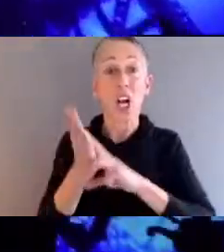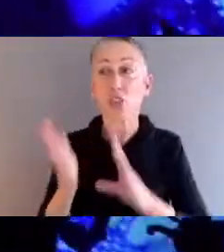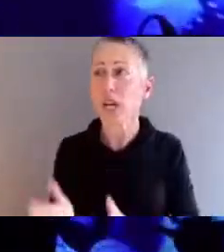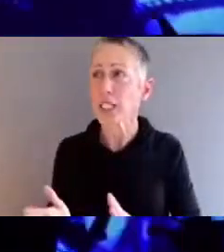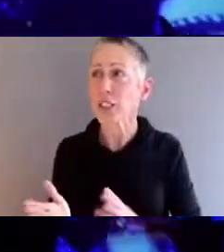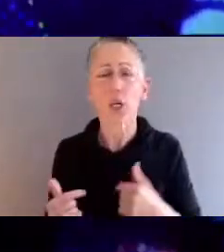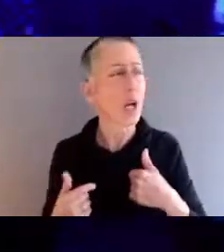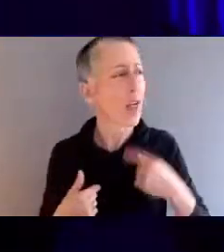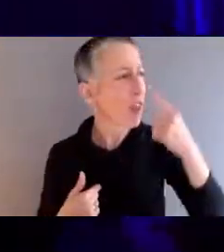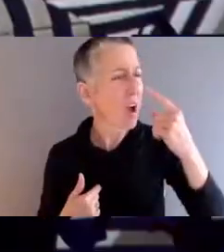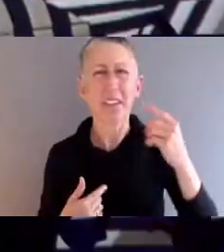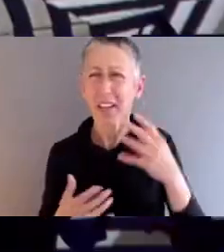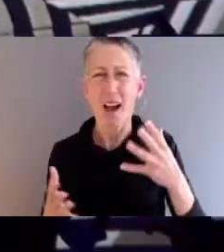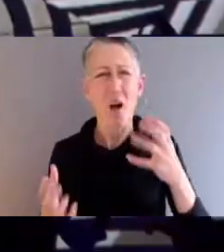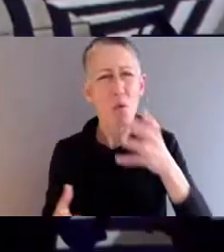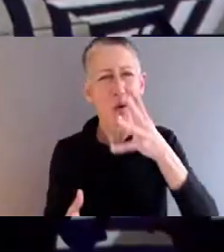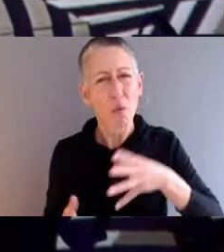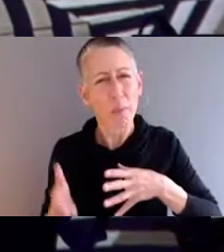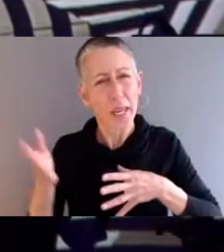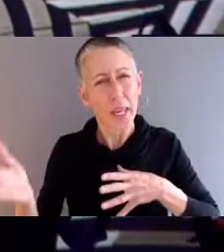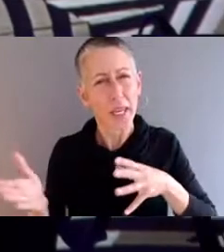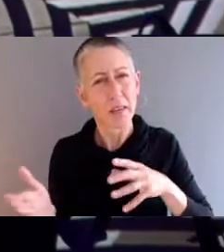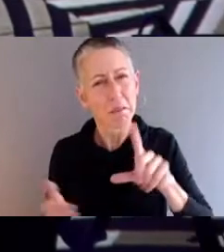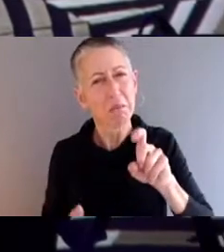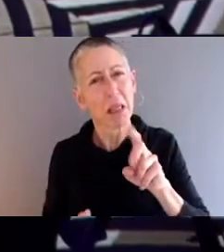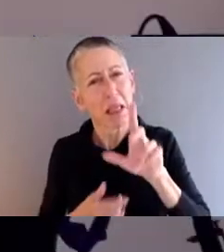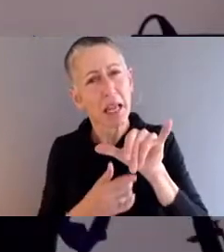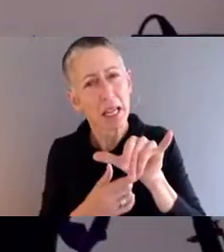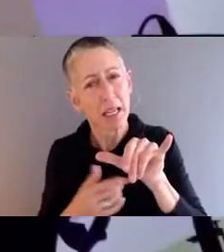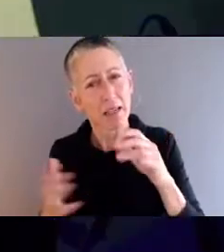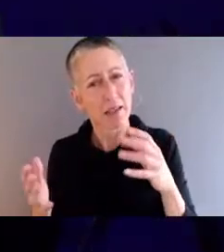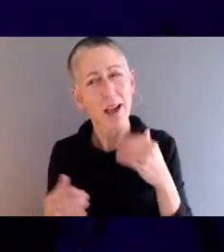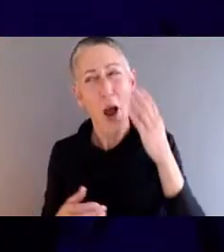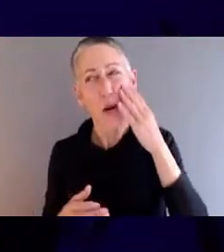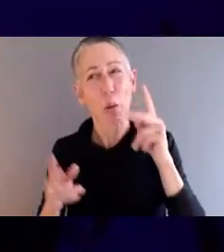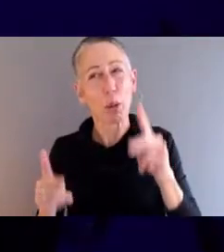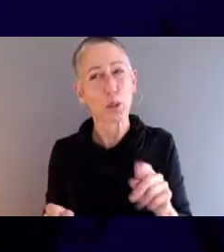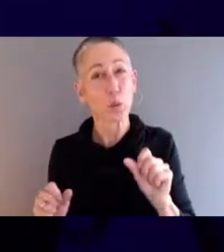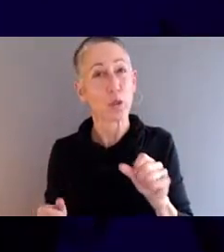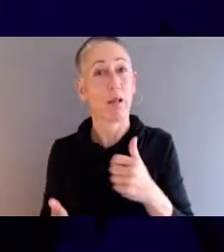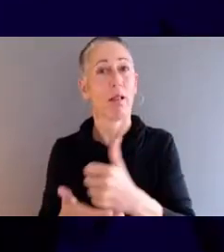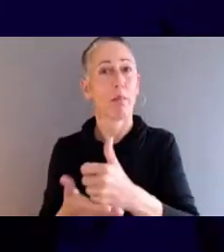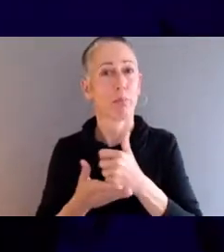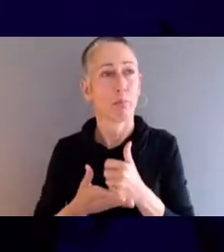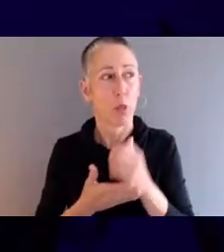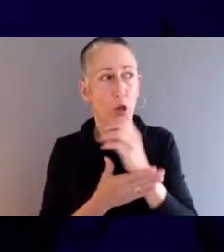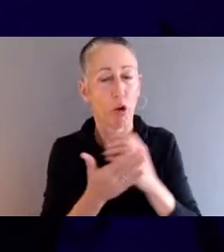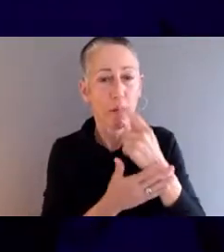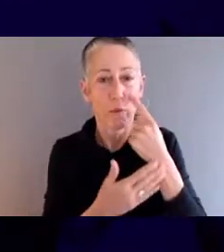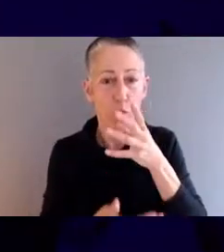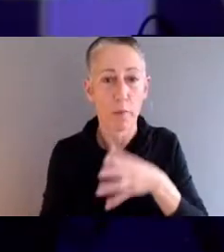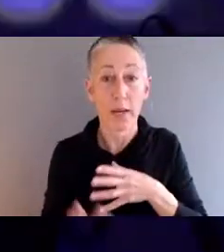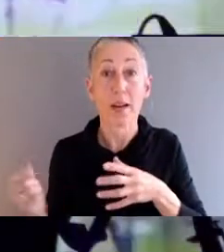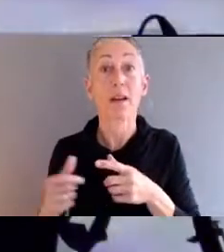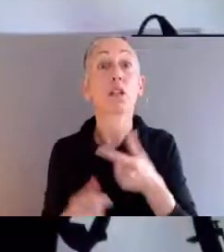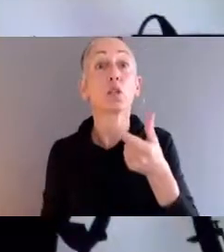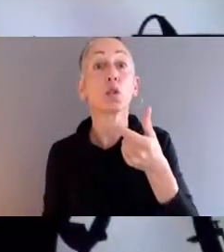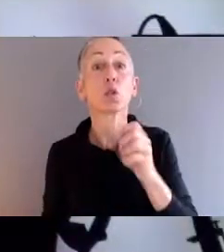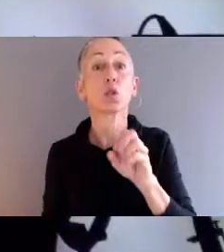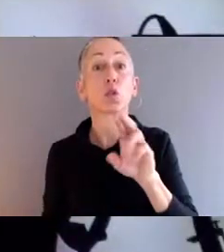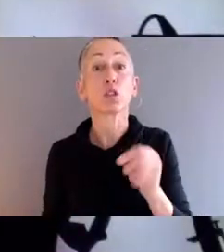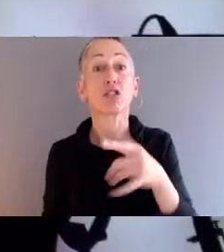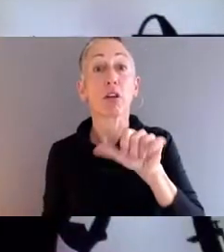to do it, and we know someone who can help put us in touch. And then Georgia helped find a Christy